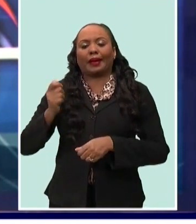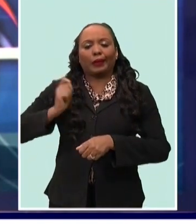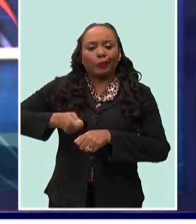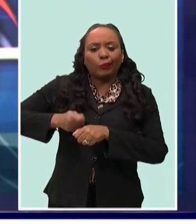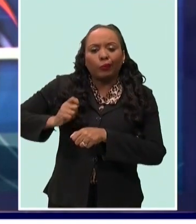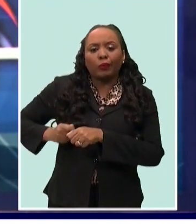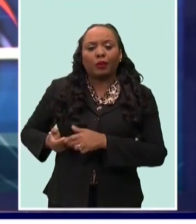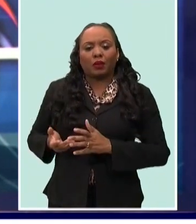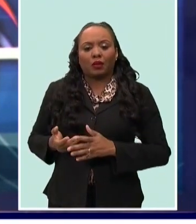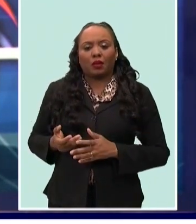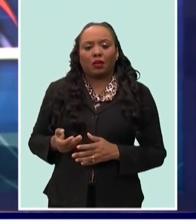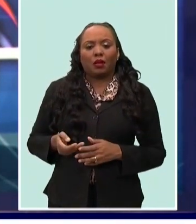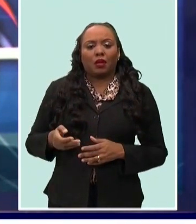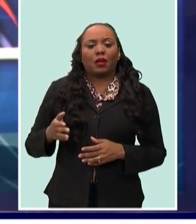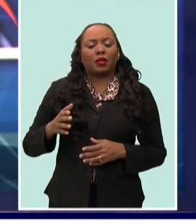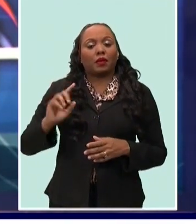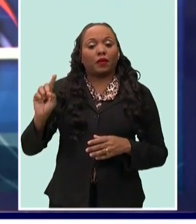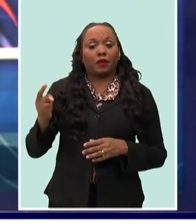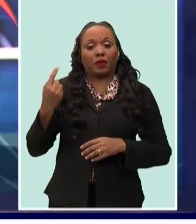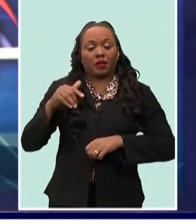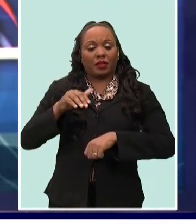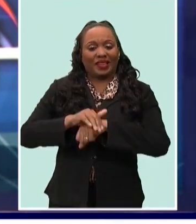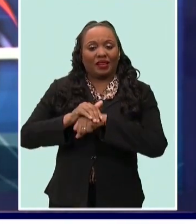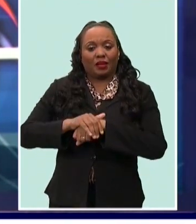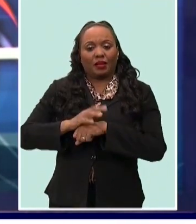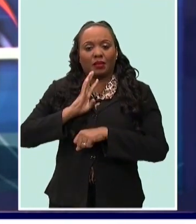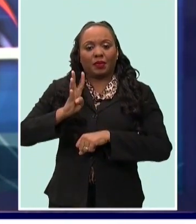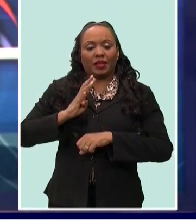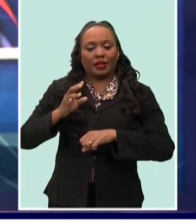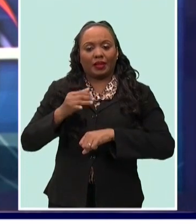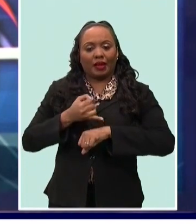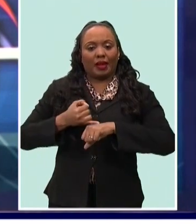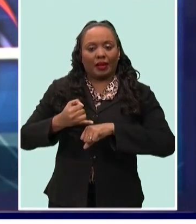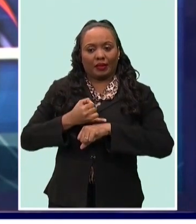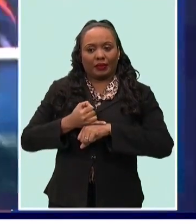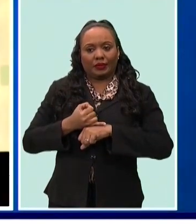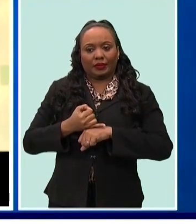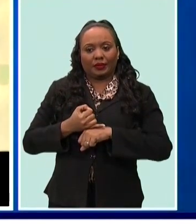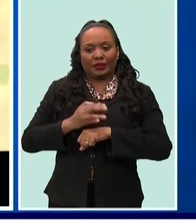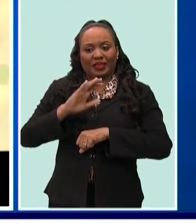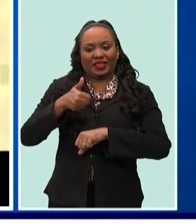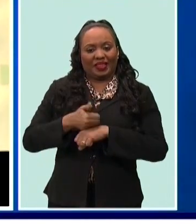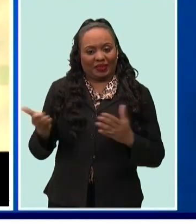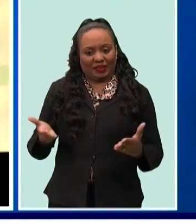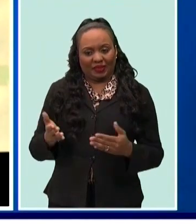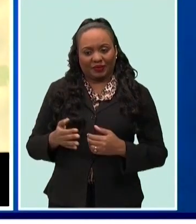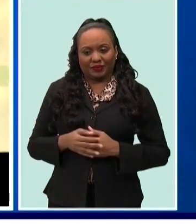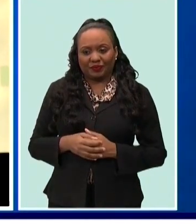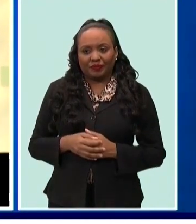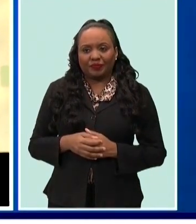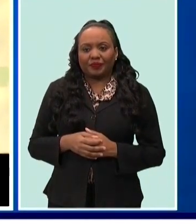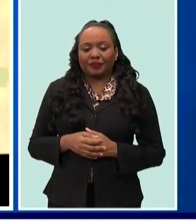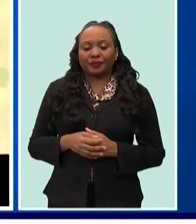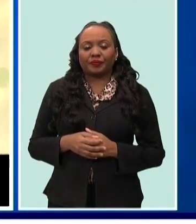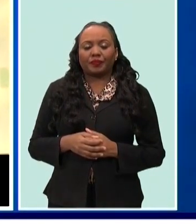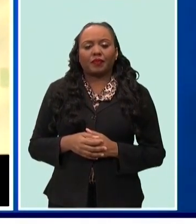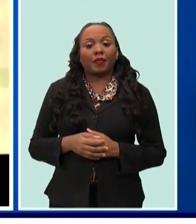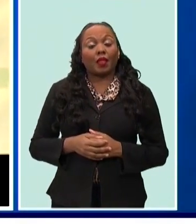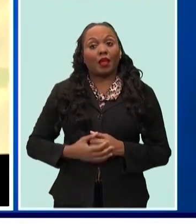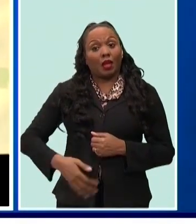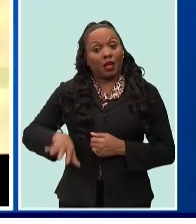Curacao-based company's first entry into the English-speaking Caribbean. We have been able, in the space of